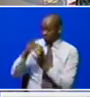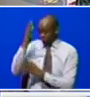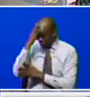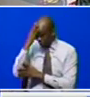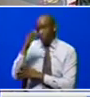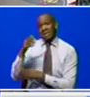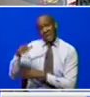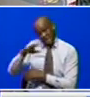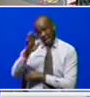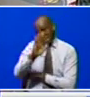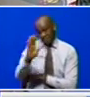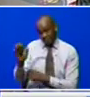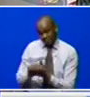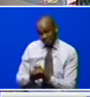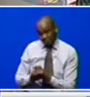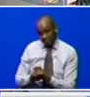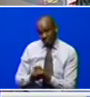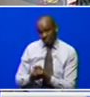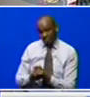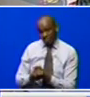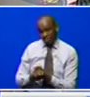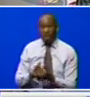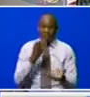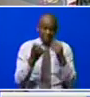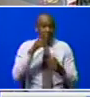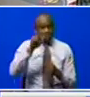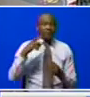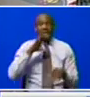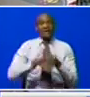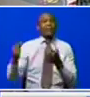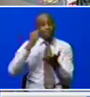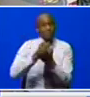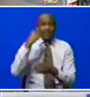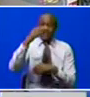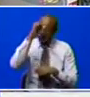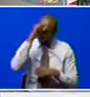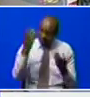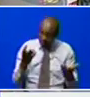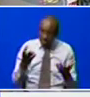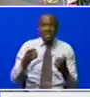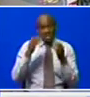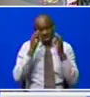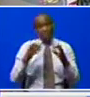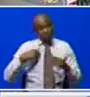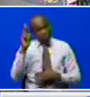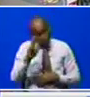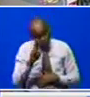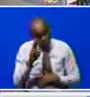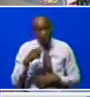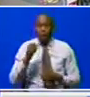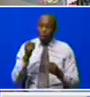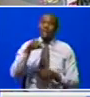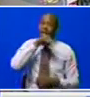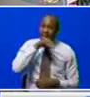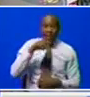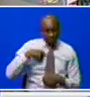the neighborhood and maybe... A learning curve. Maybe, okay. maybe they should get appointments in the next government. Maybe they should. If I were Uhuru or Raila, I would